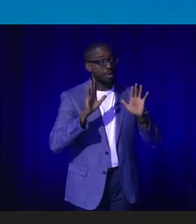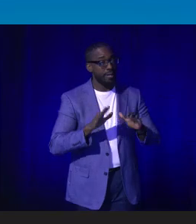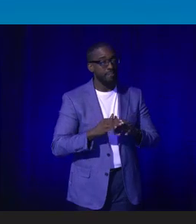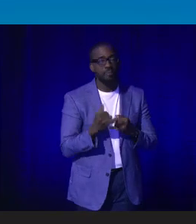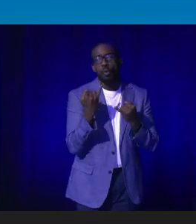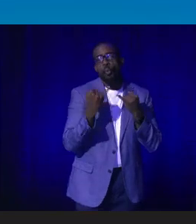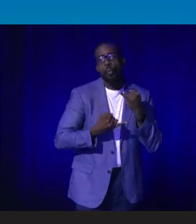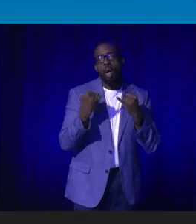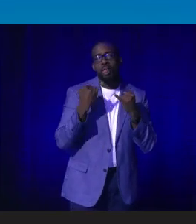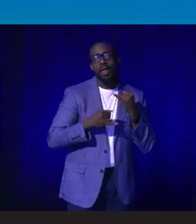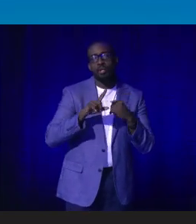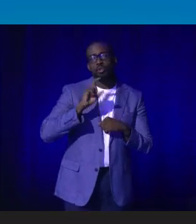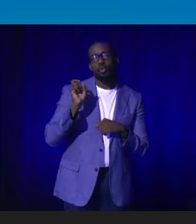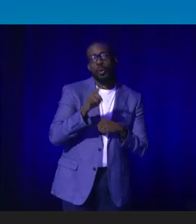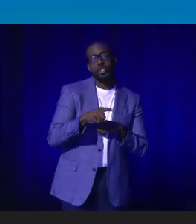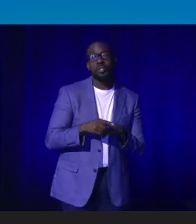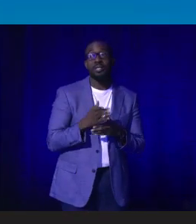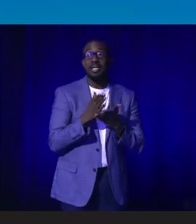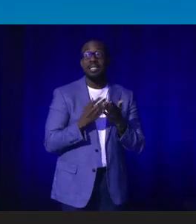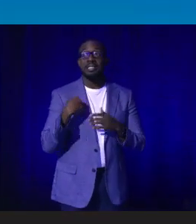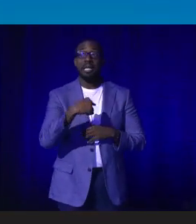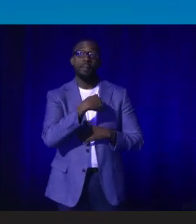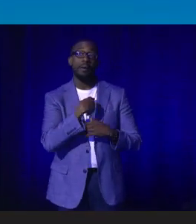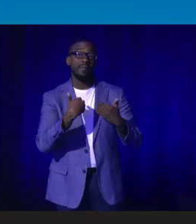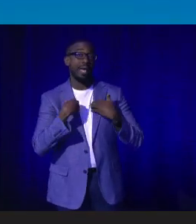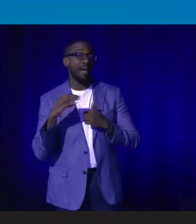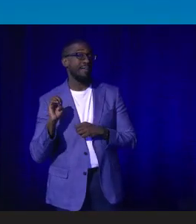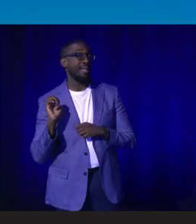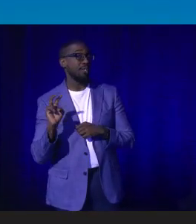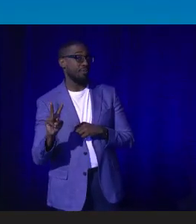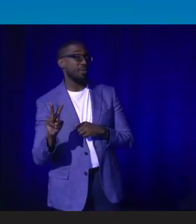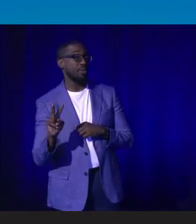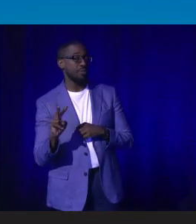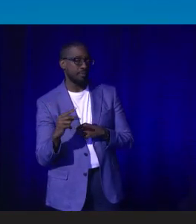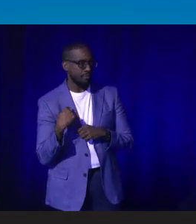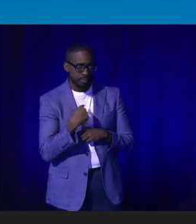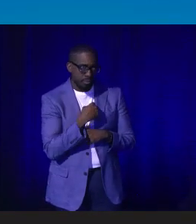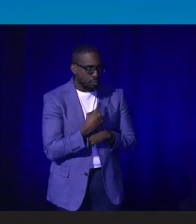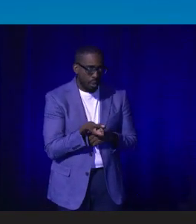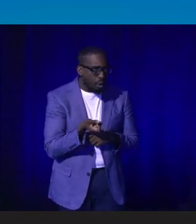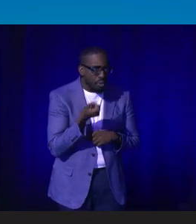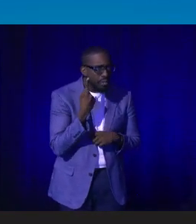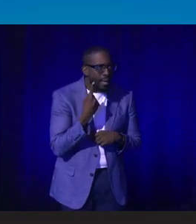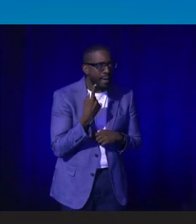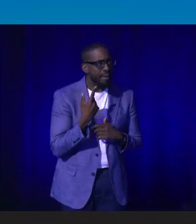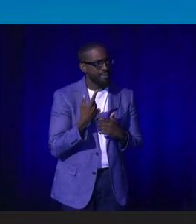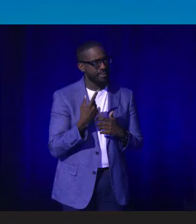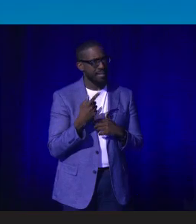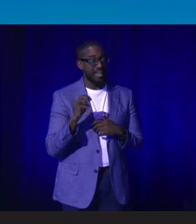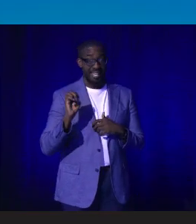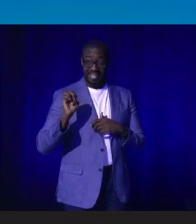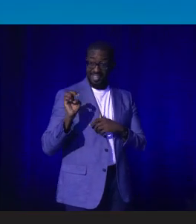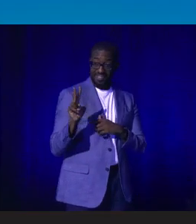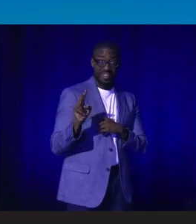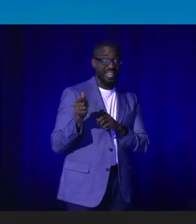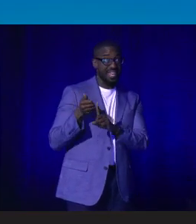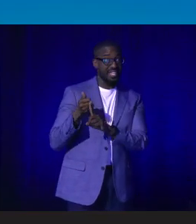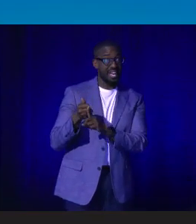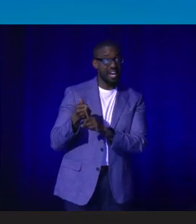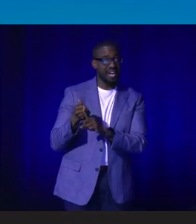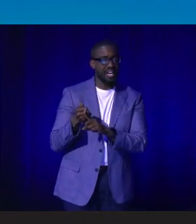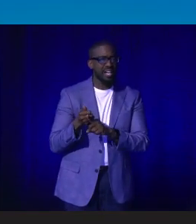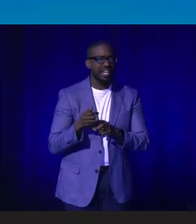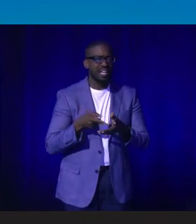because some of us have electric vehicles and we don't understand why it is that it starts to prepare